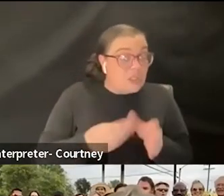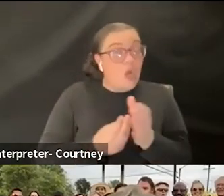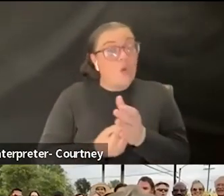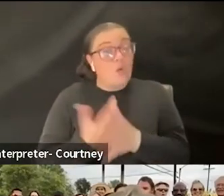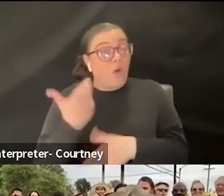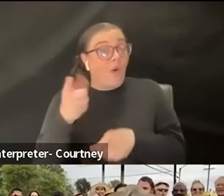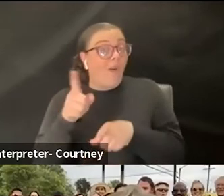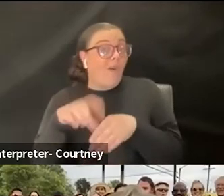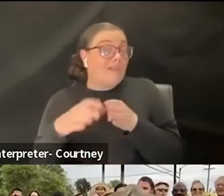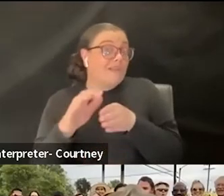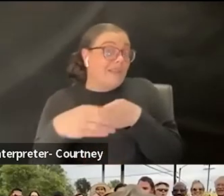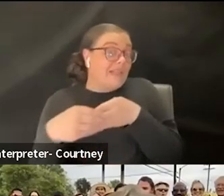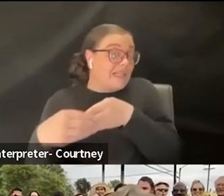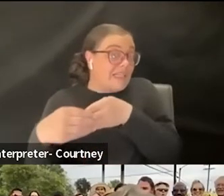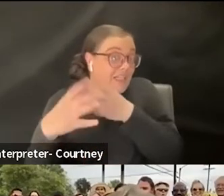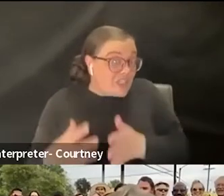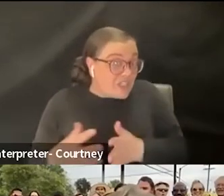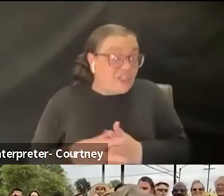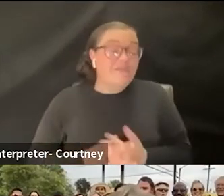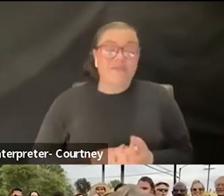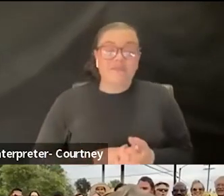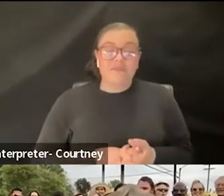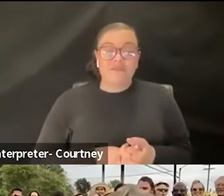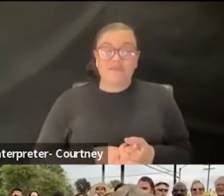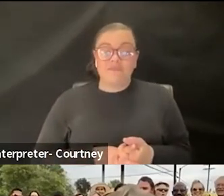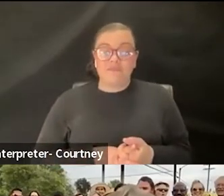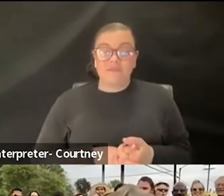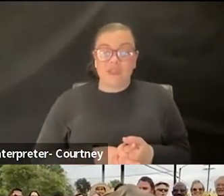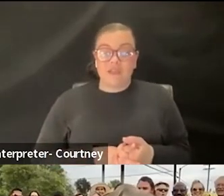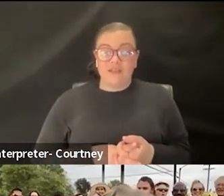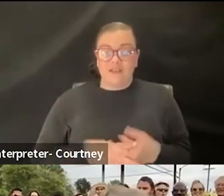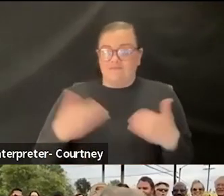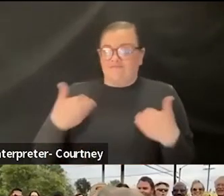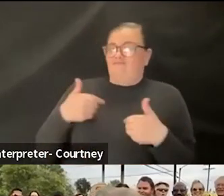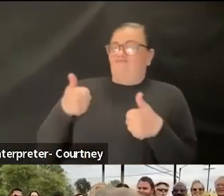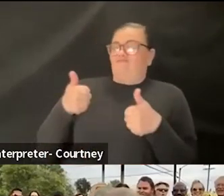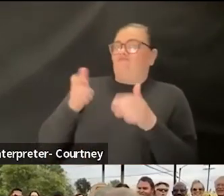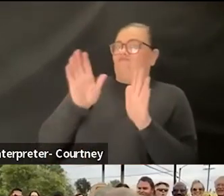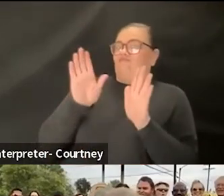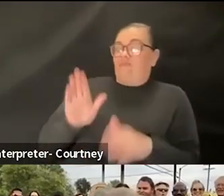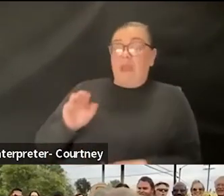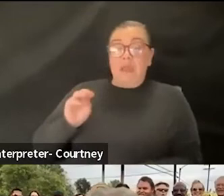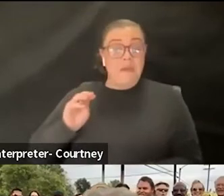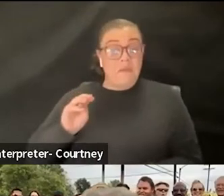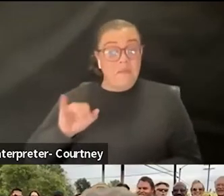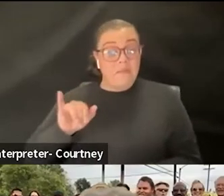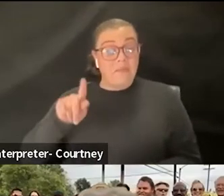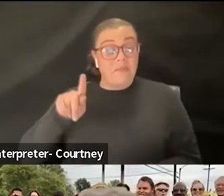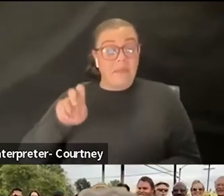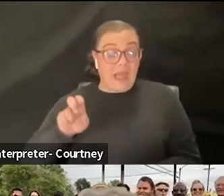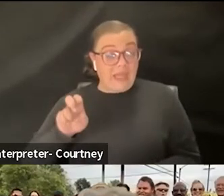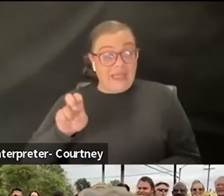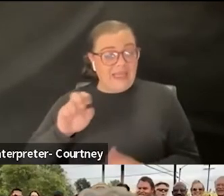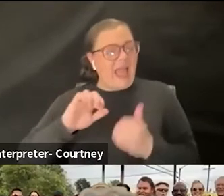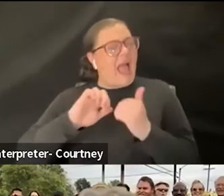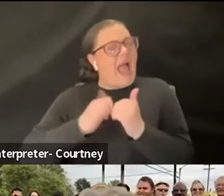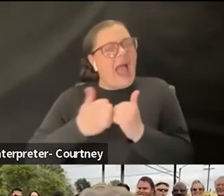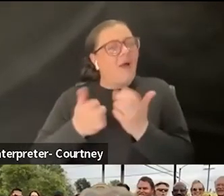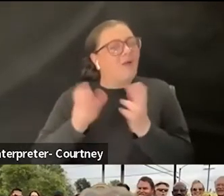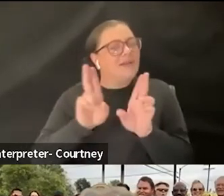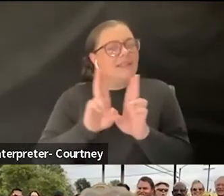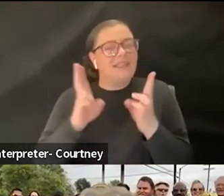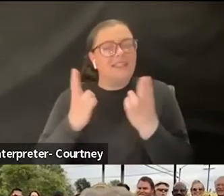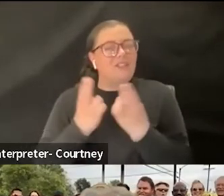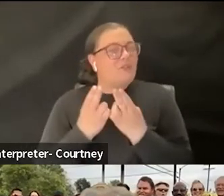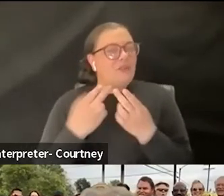I love that. And so many different ways to do it. Mike, how can union members be involved?